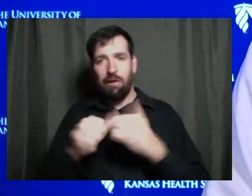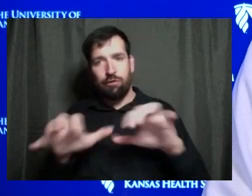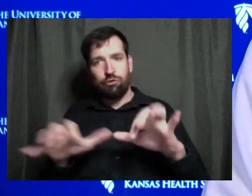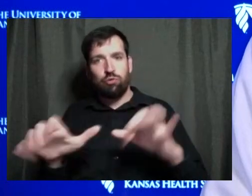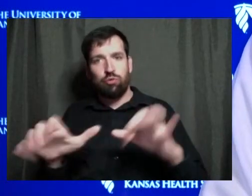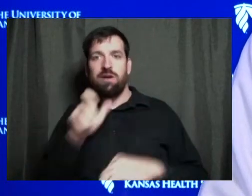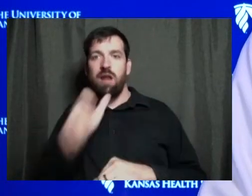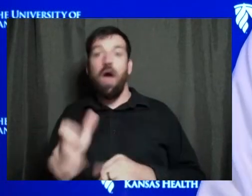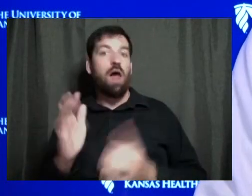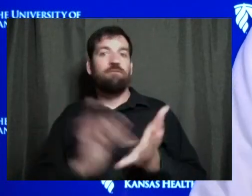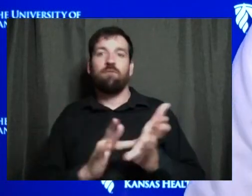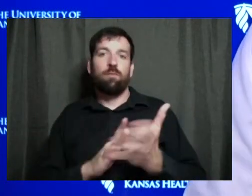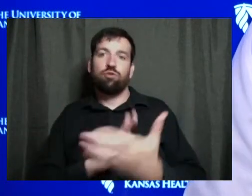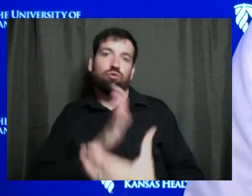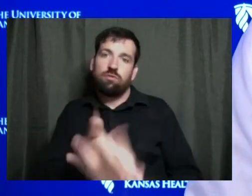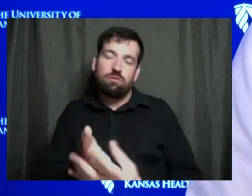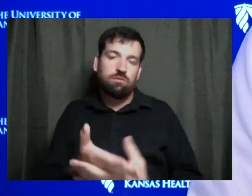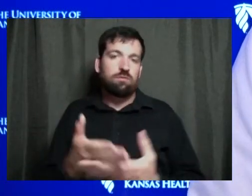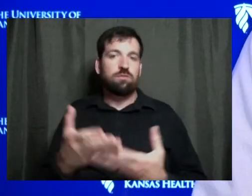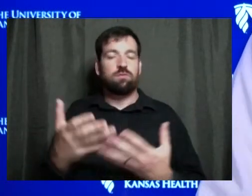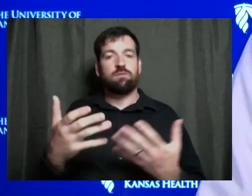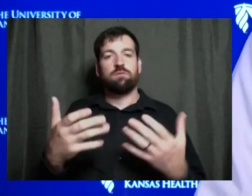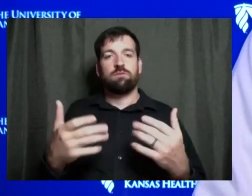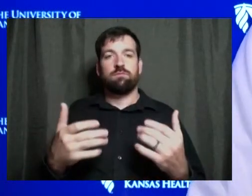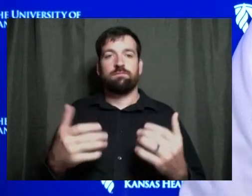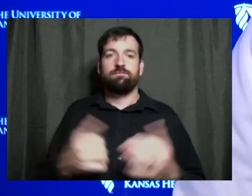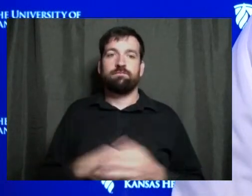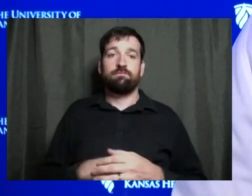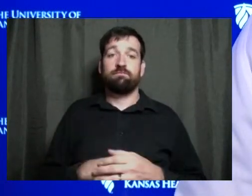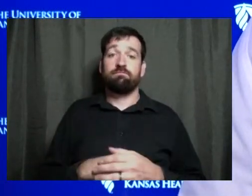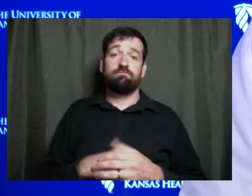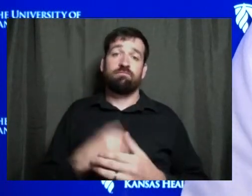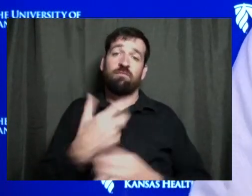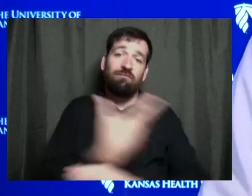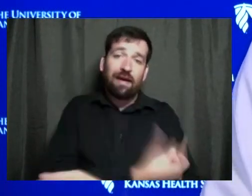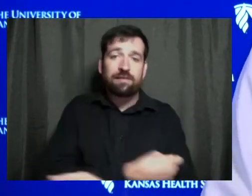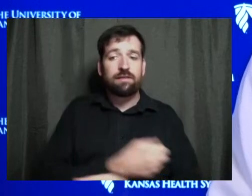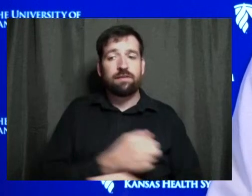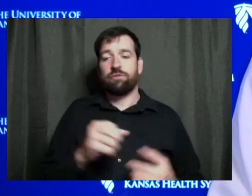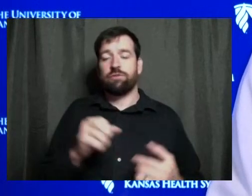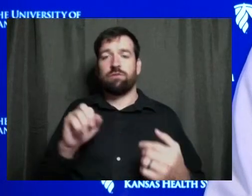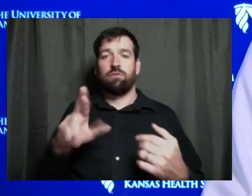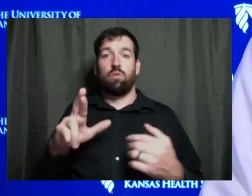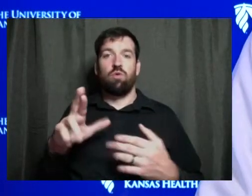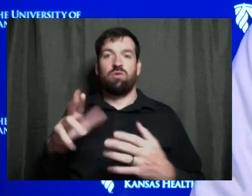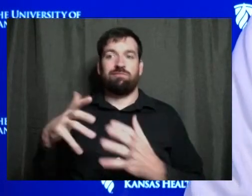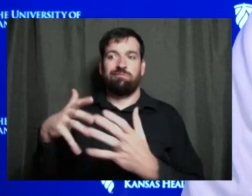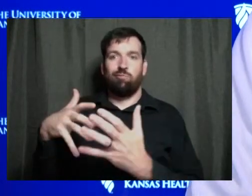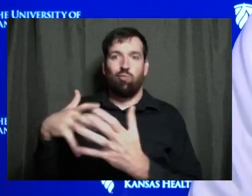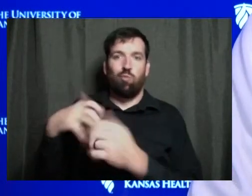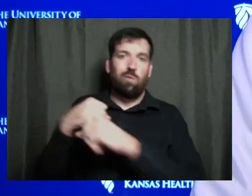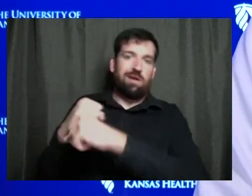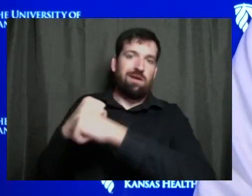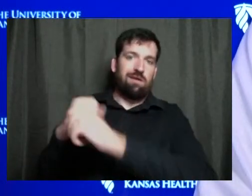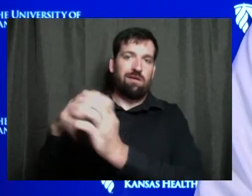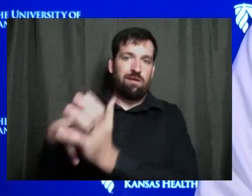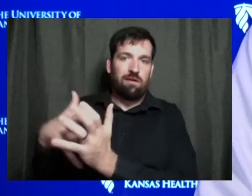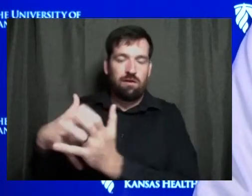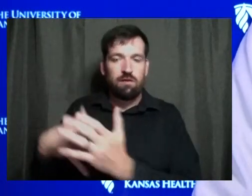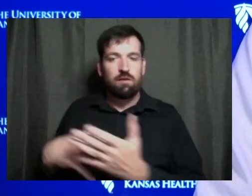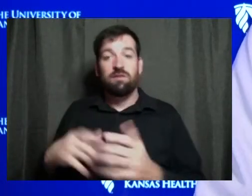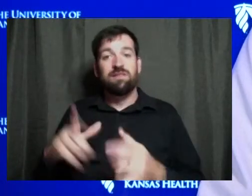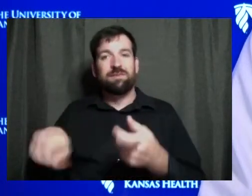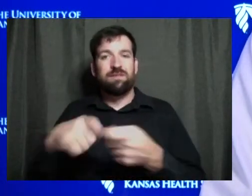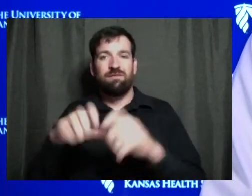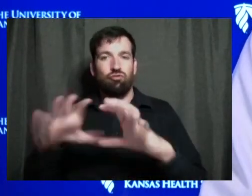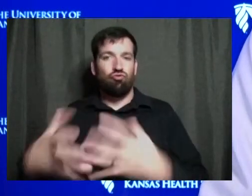at any particular time, whether it's about vaccination, whether you're immunosuppressed or not in boosters, and there are certain groups with the Pfizer that